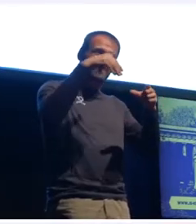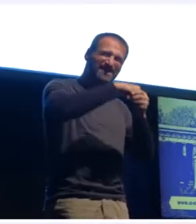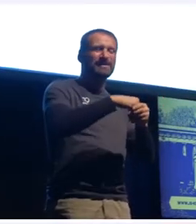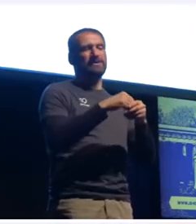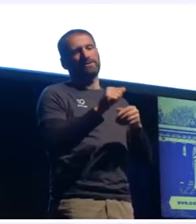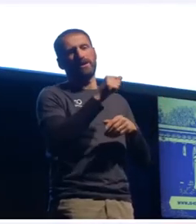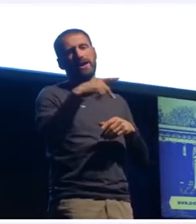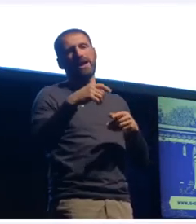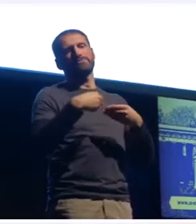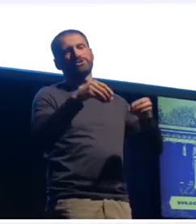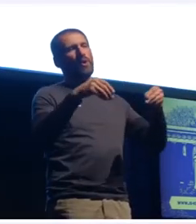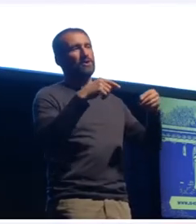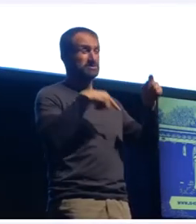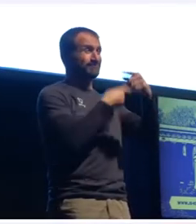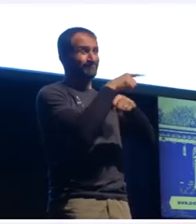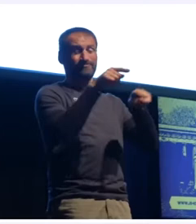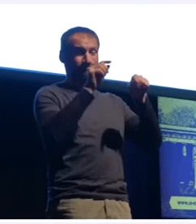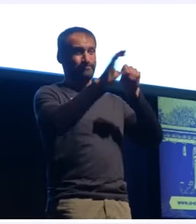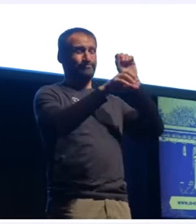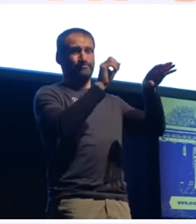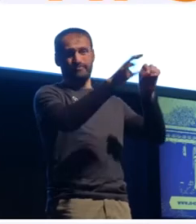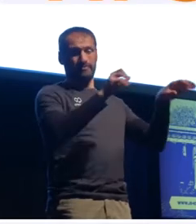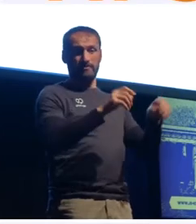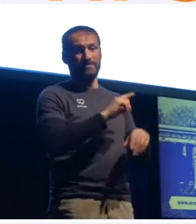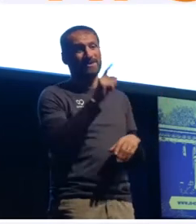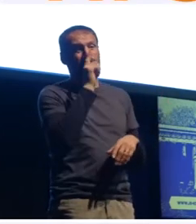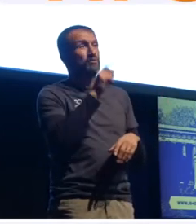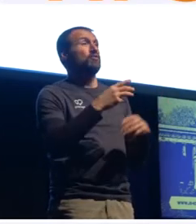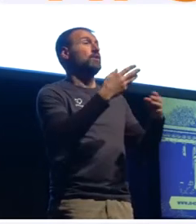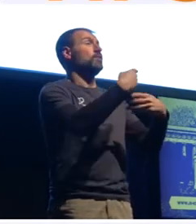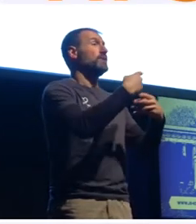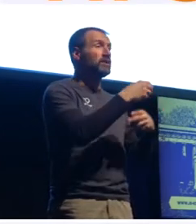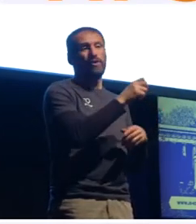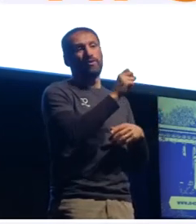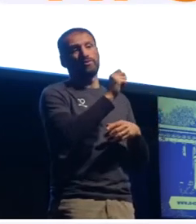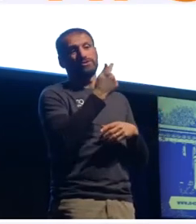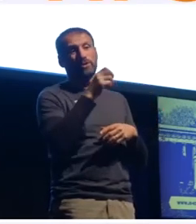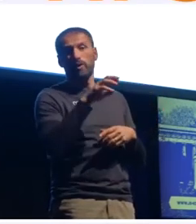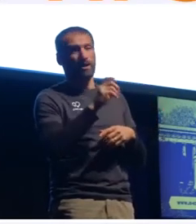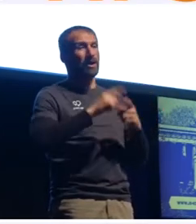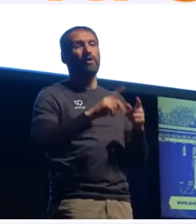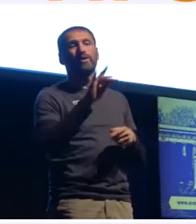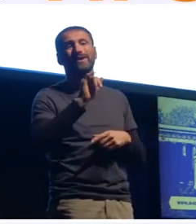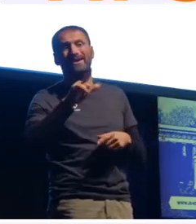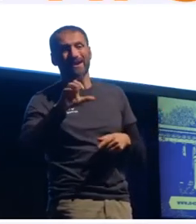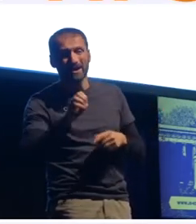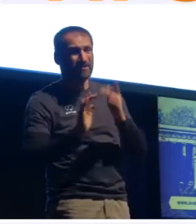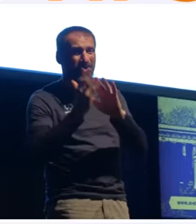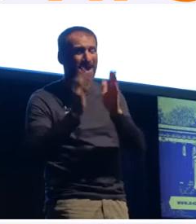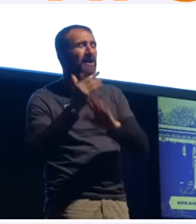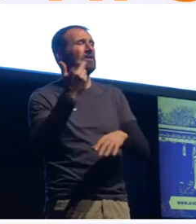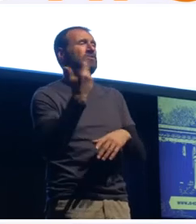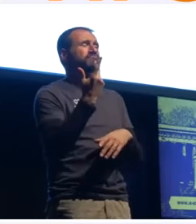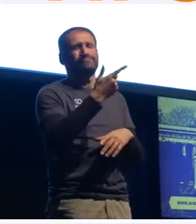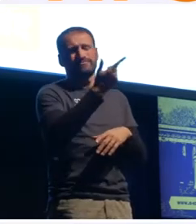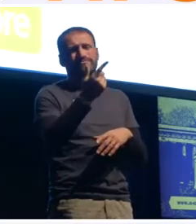becoming first-class citizens, not just in stores like the Windows Store, but also Kindle Fire. You can package and sell HTML, CSS,